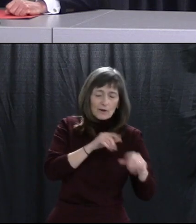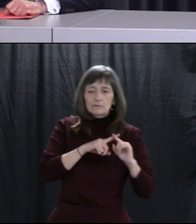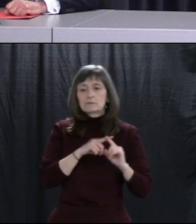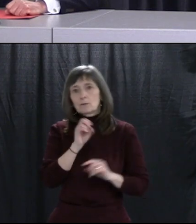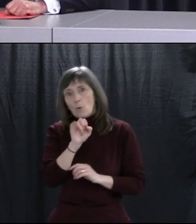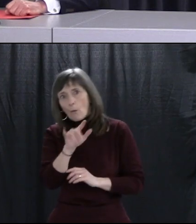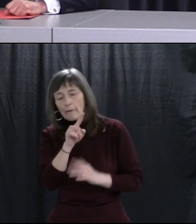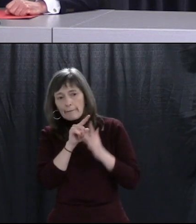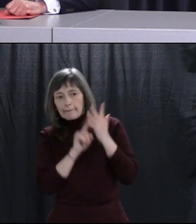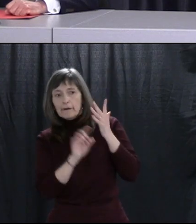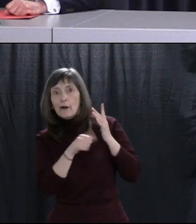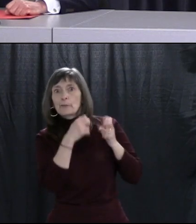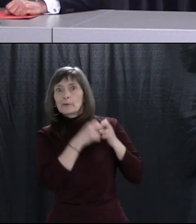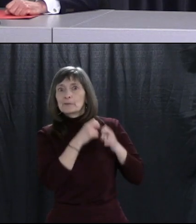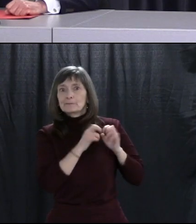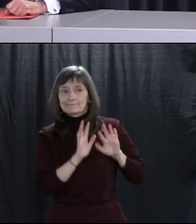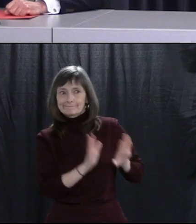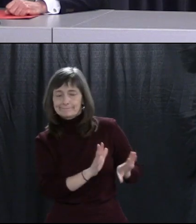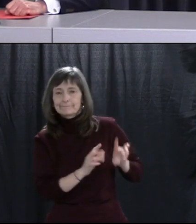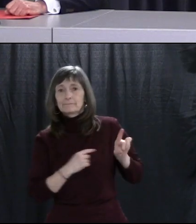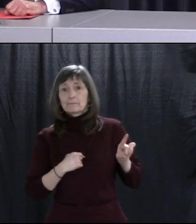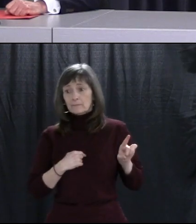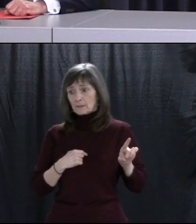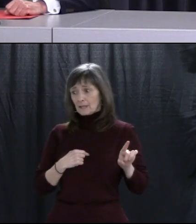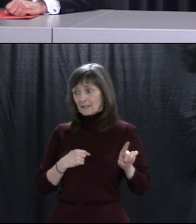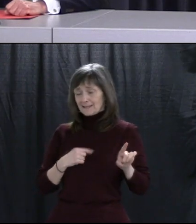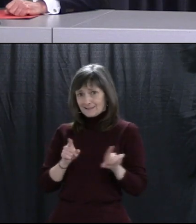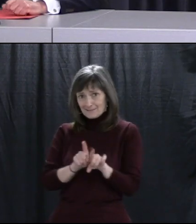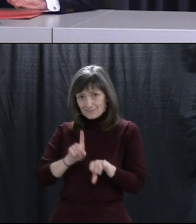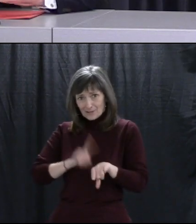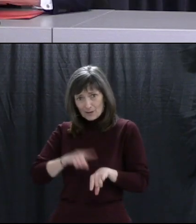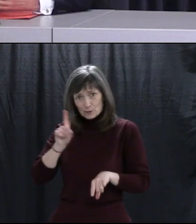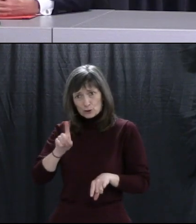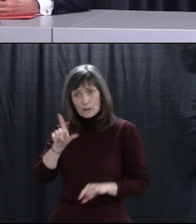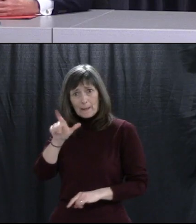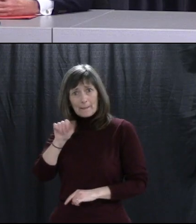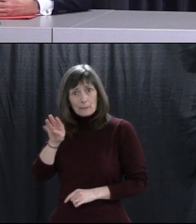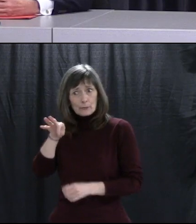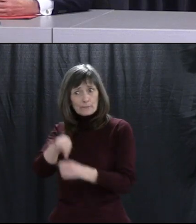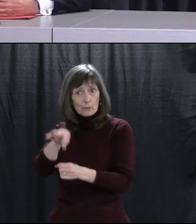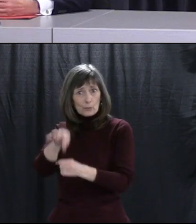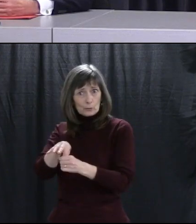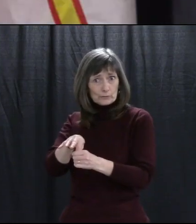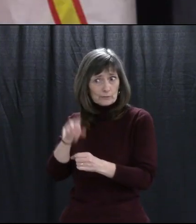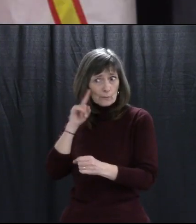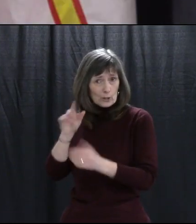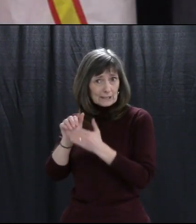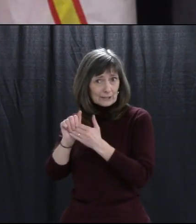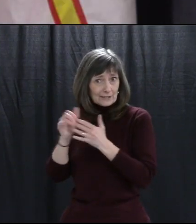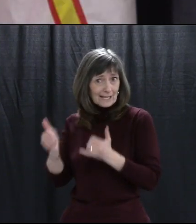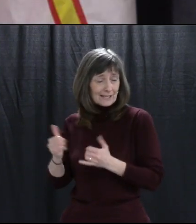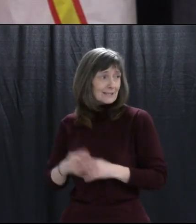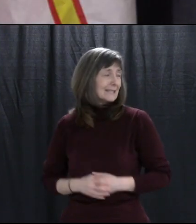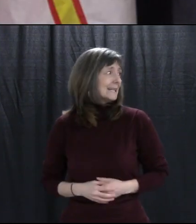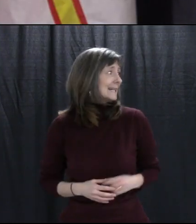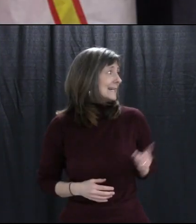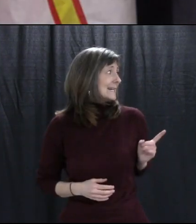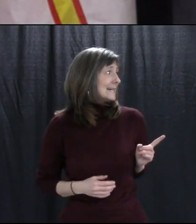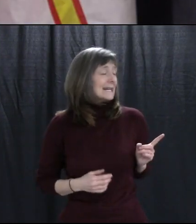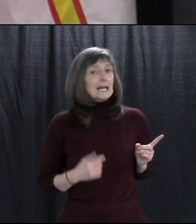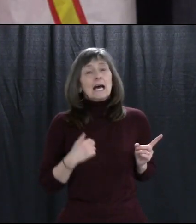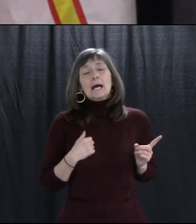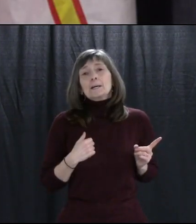going on in the province, do you see it appropriate that we're holding a leadership race right now? On February the 17th, when I made a decision to